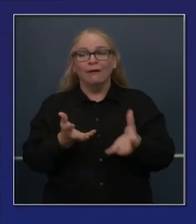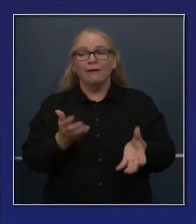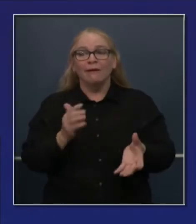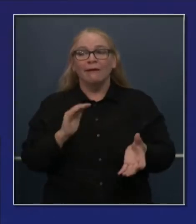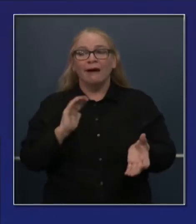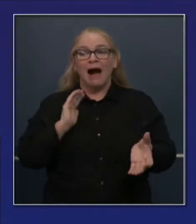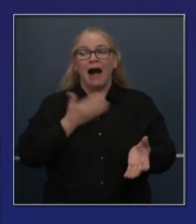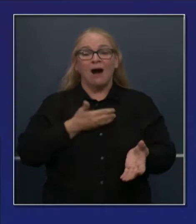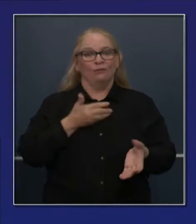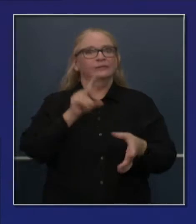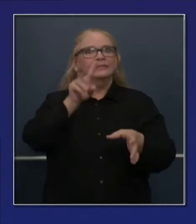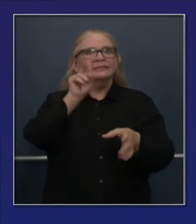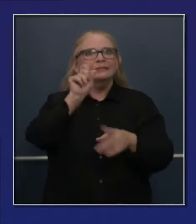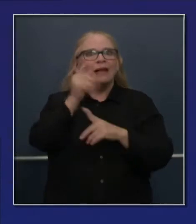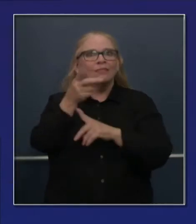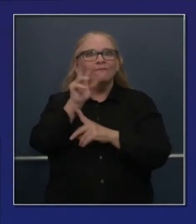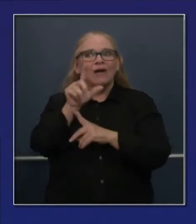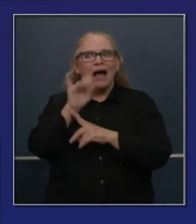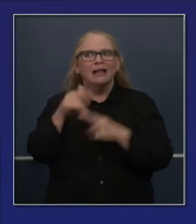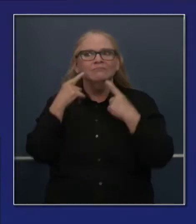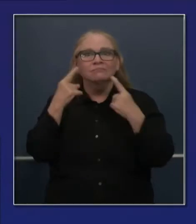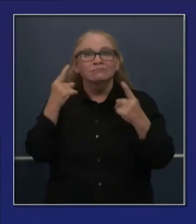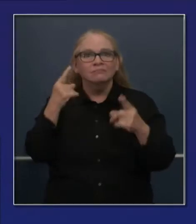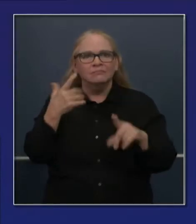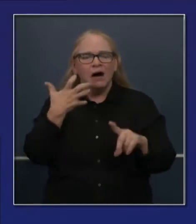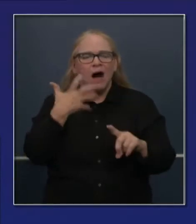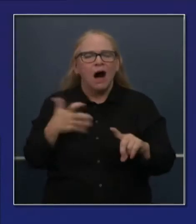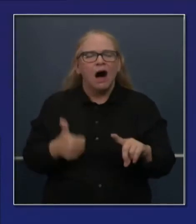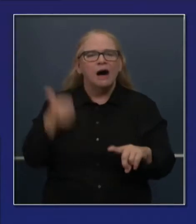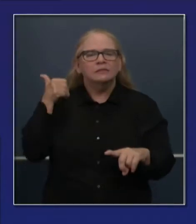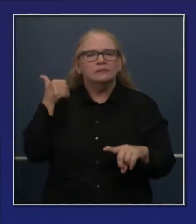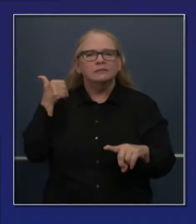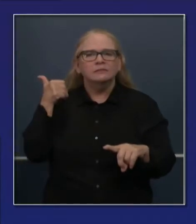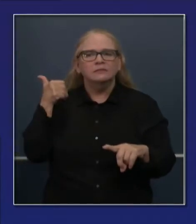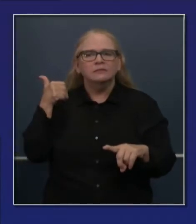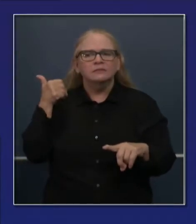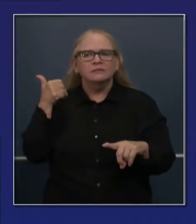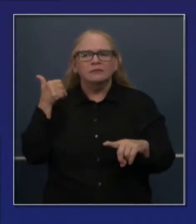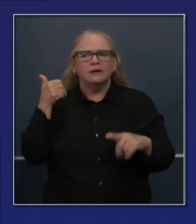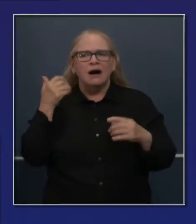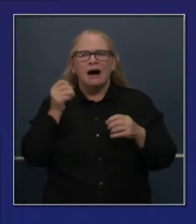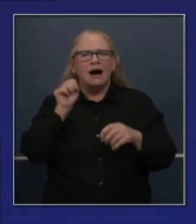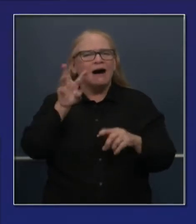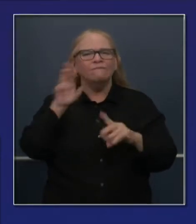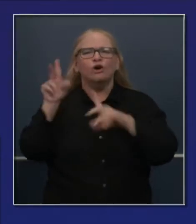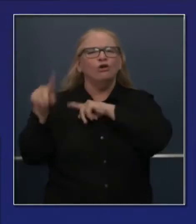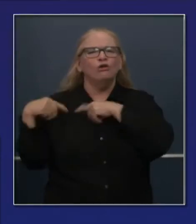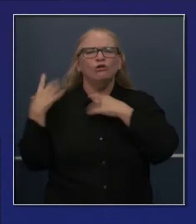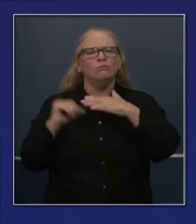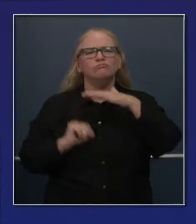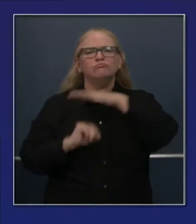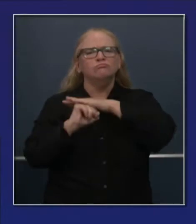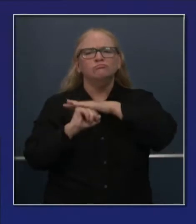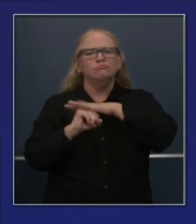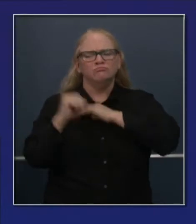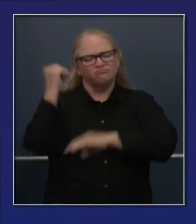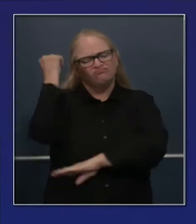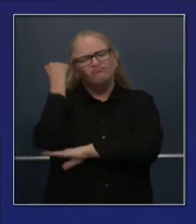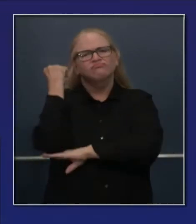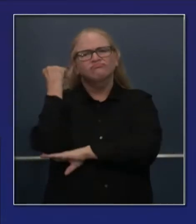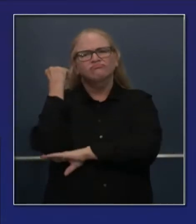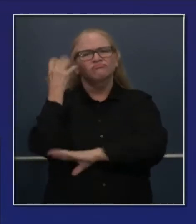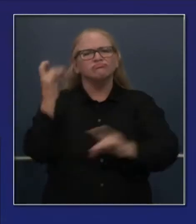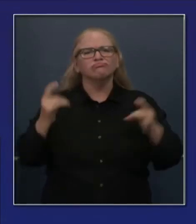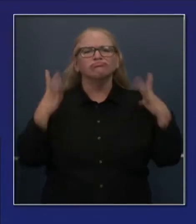have recorded the hottest temperature in modern recording, period, historically. Some have